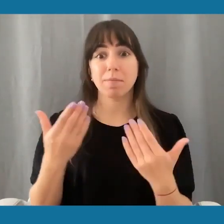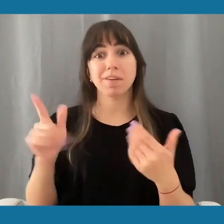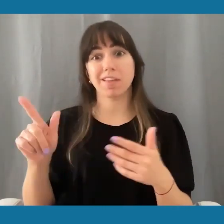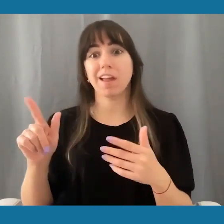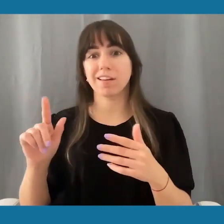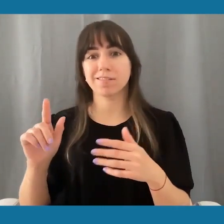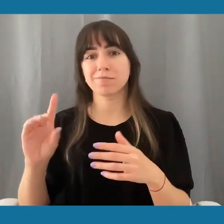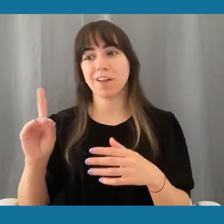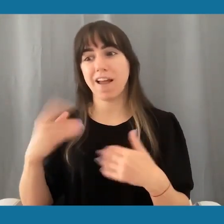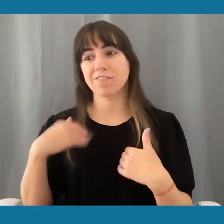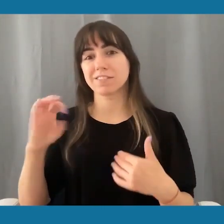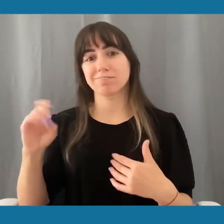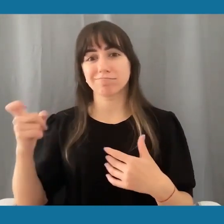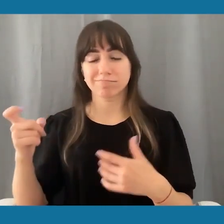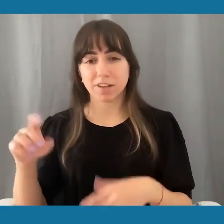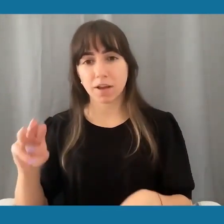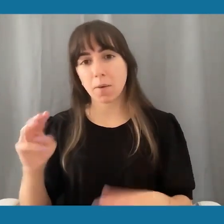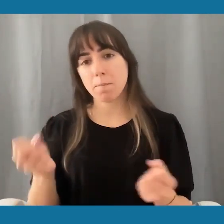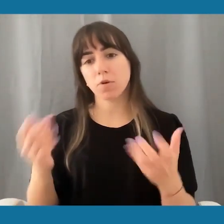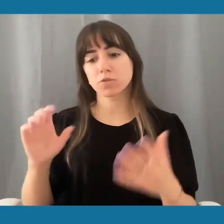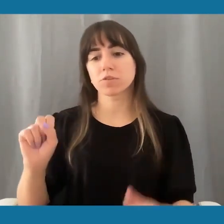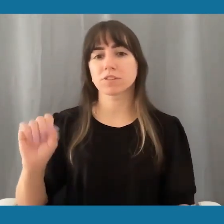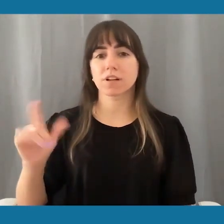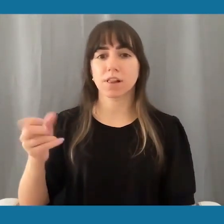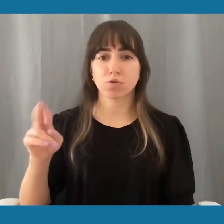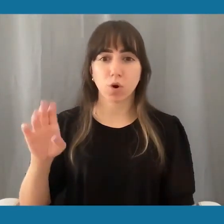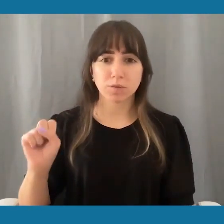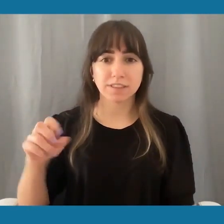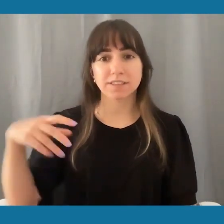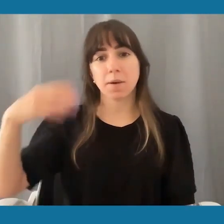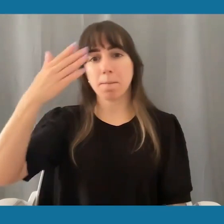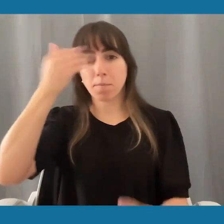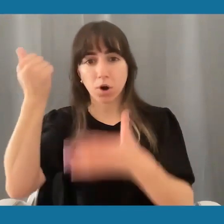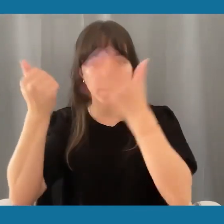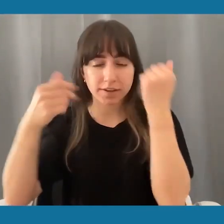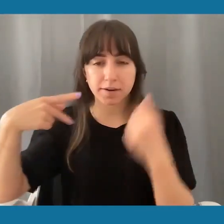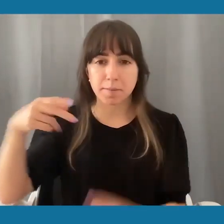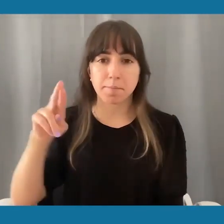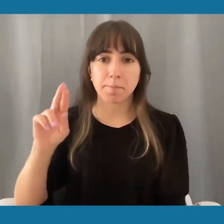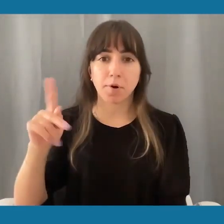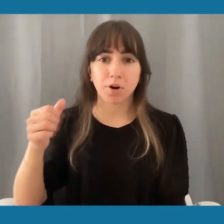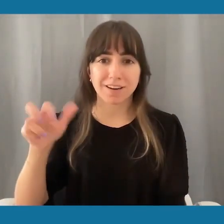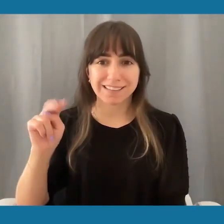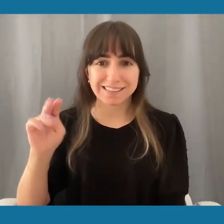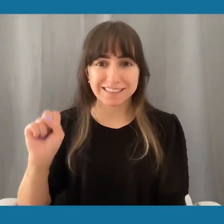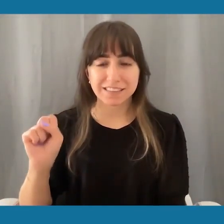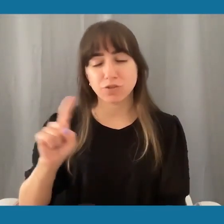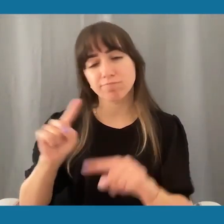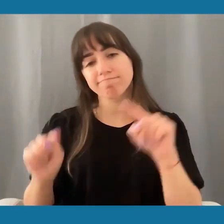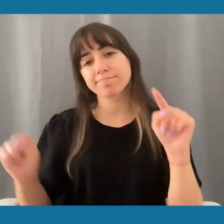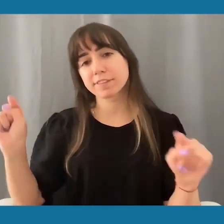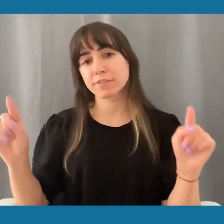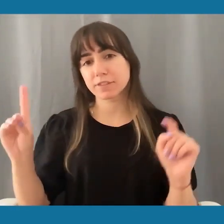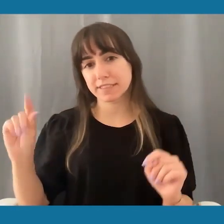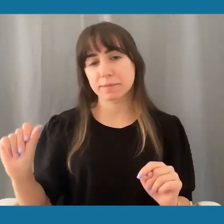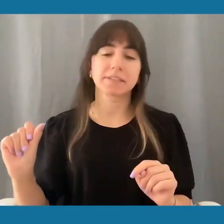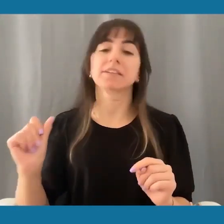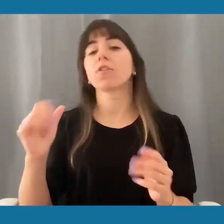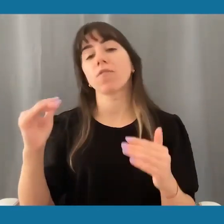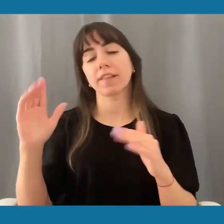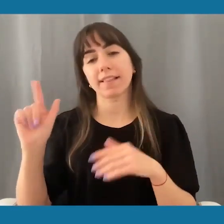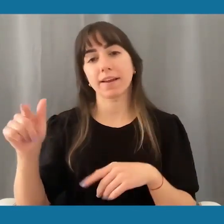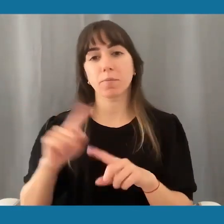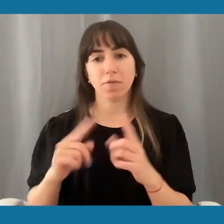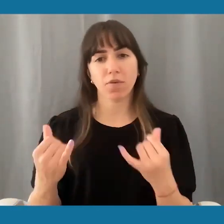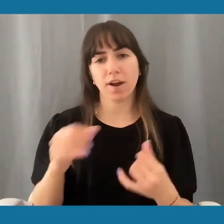onset of Parkinson's, or other types of later onset disabilities. Also, the disability has to be severe. And